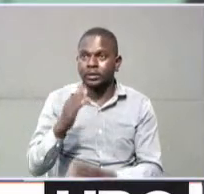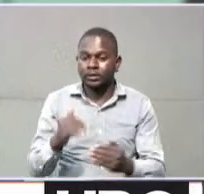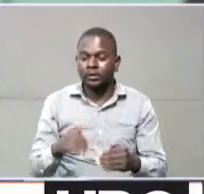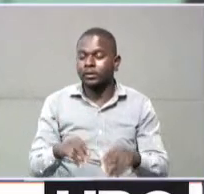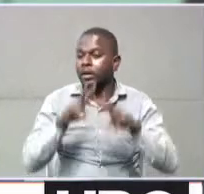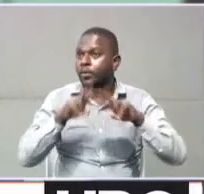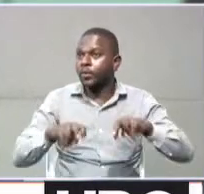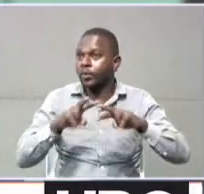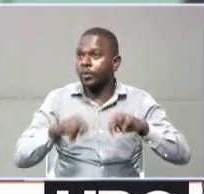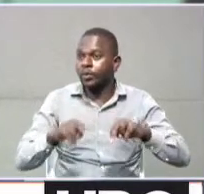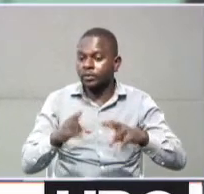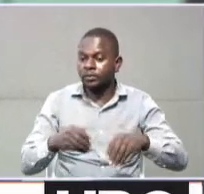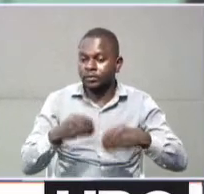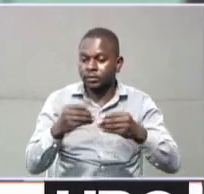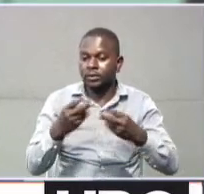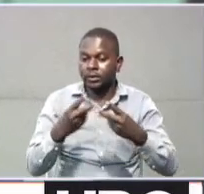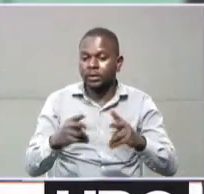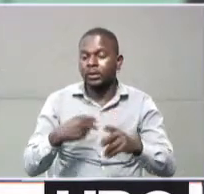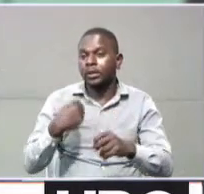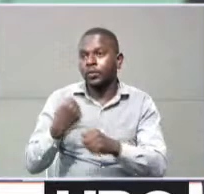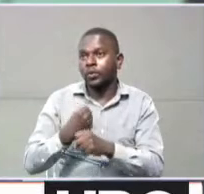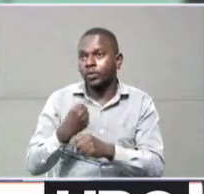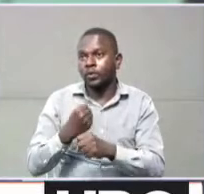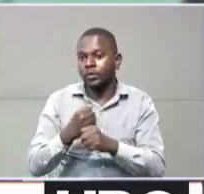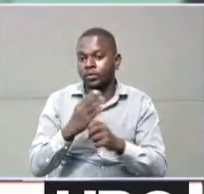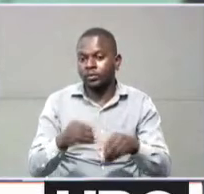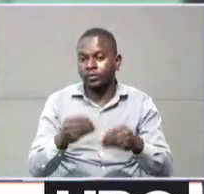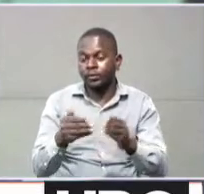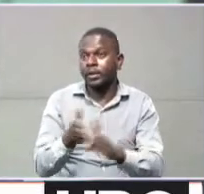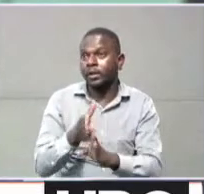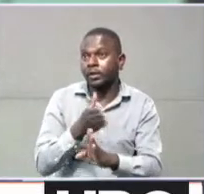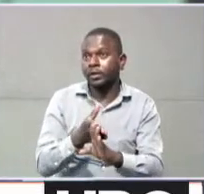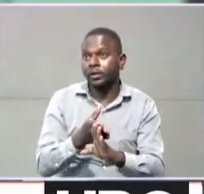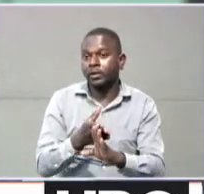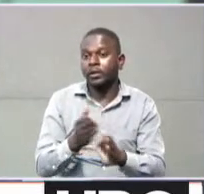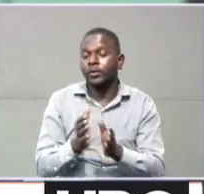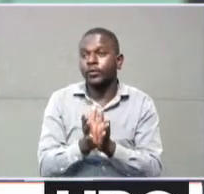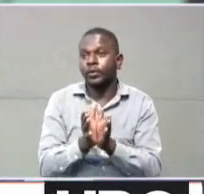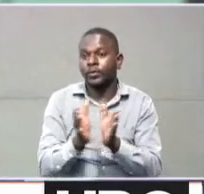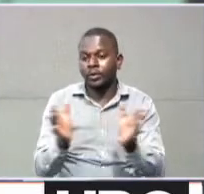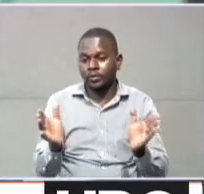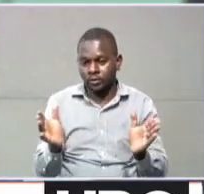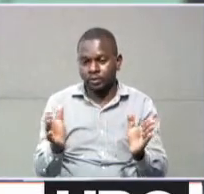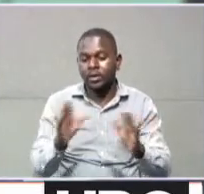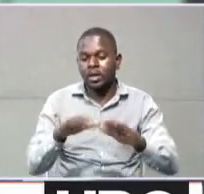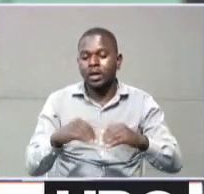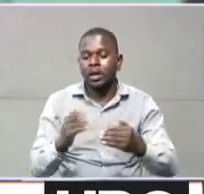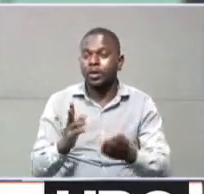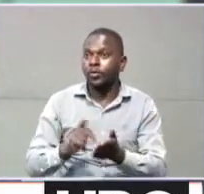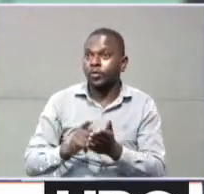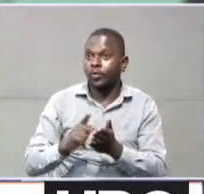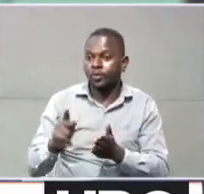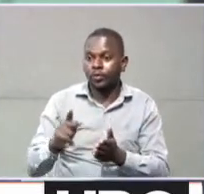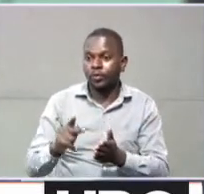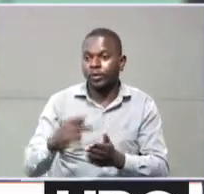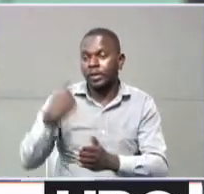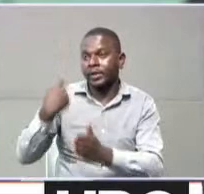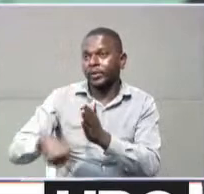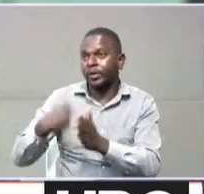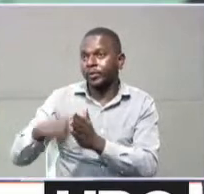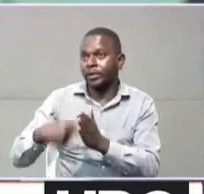operations without giving started the operations without giving guidance to the public on how to pay the express